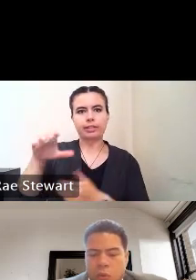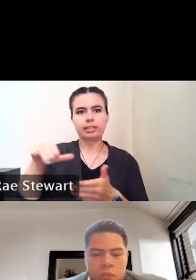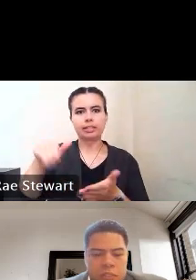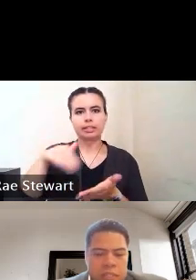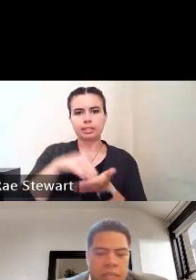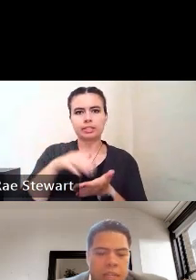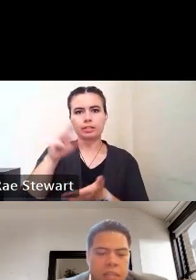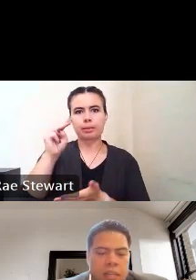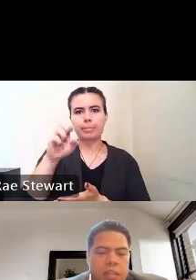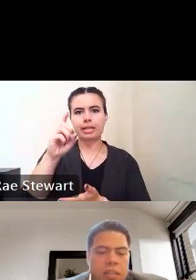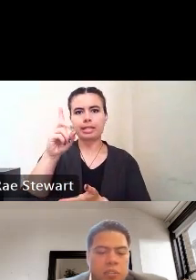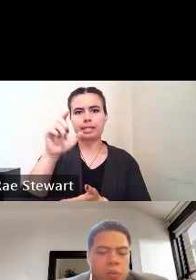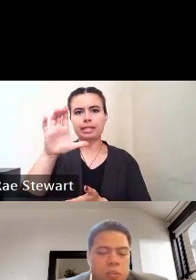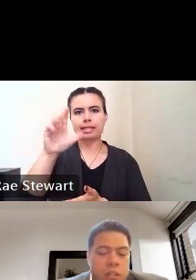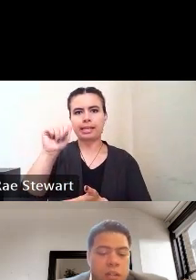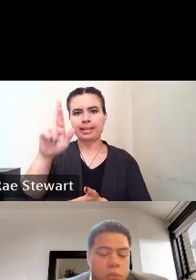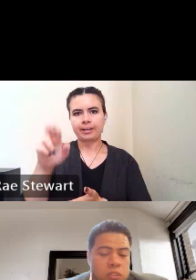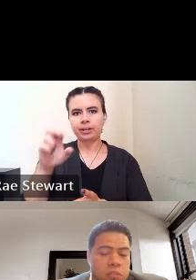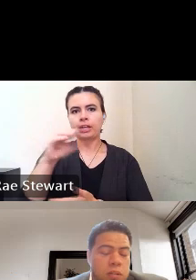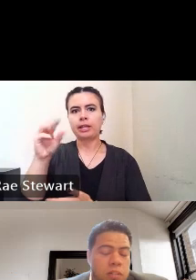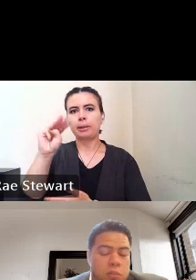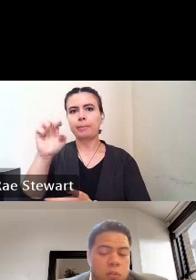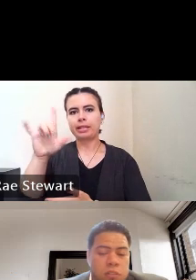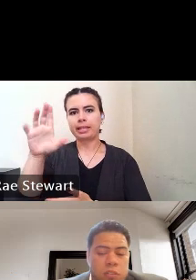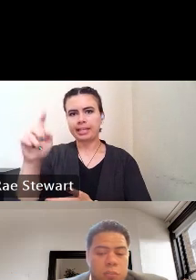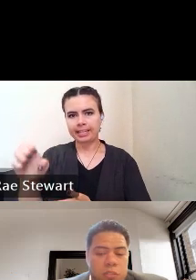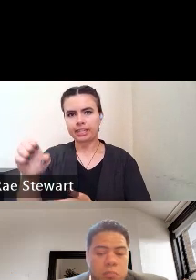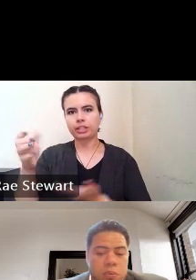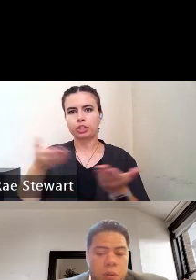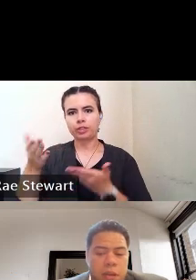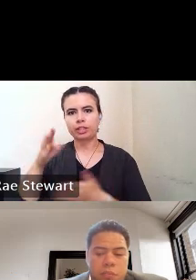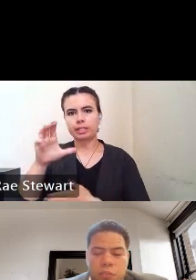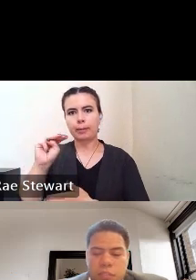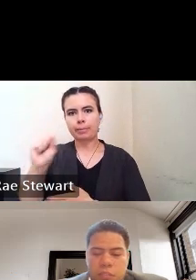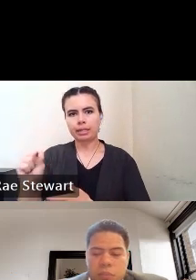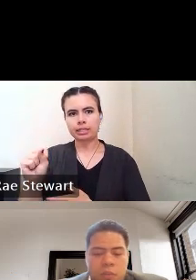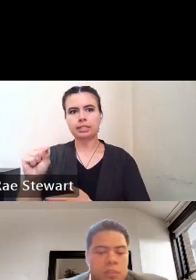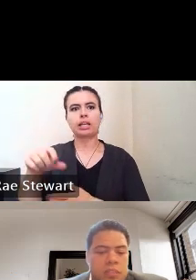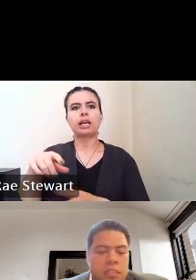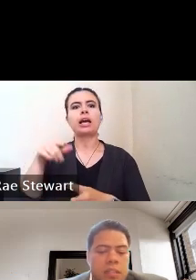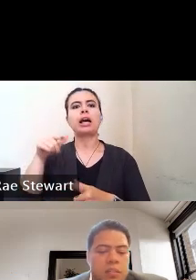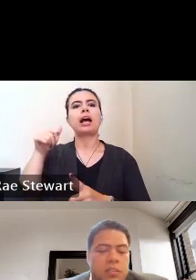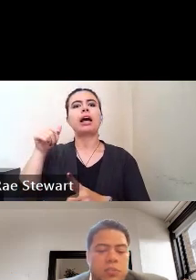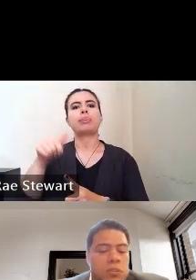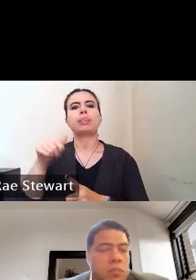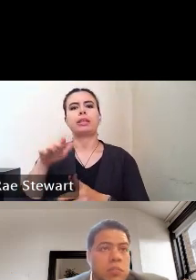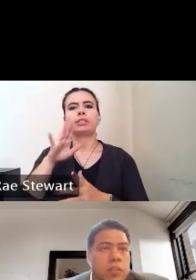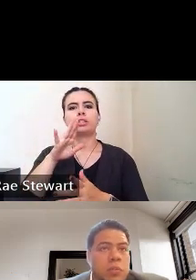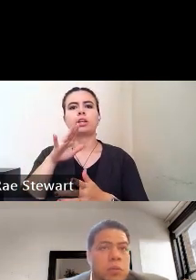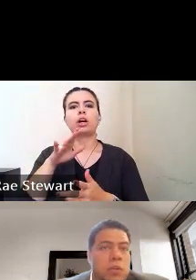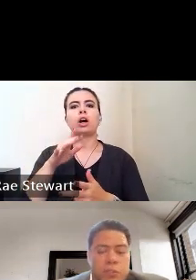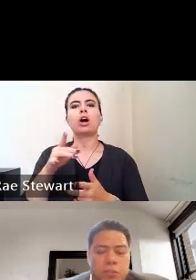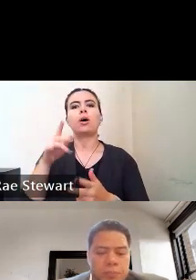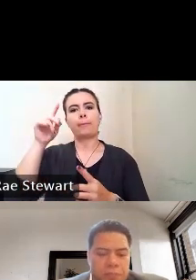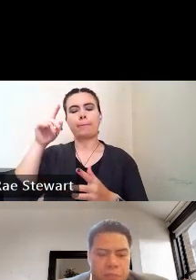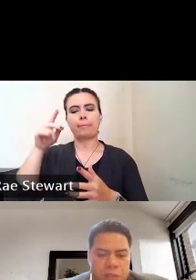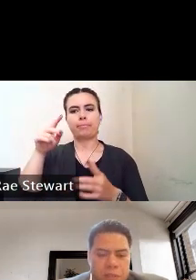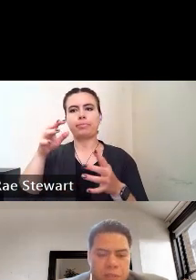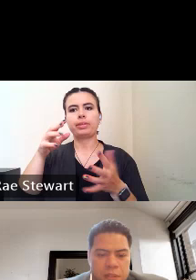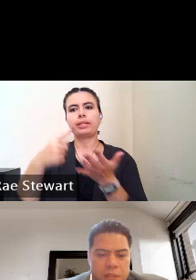that we will go over today, and those are those of the Rhode Island Rural Health Transformation Program efforts and do not represent the views of our federal